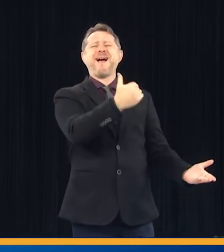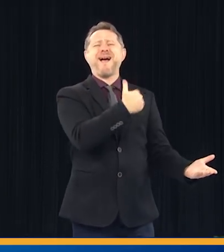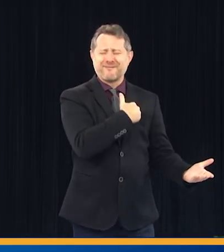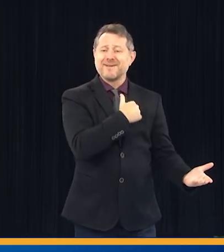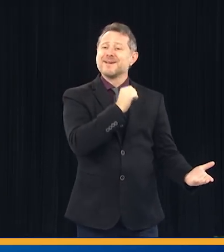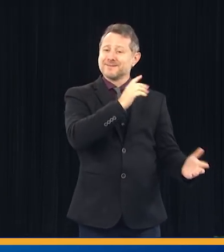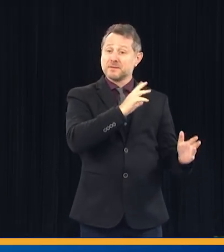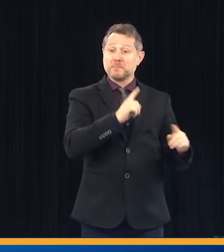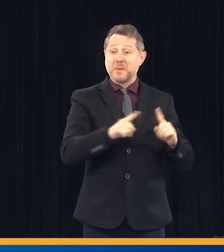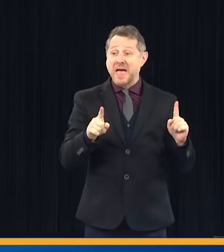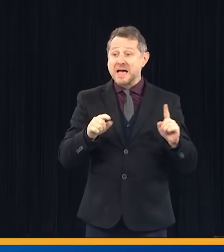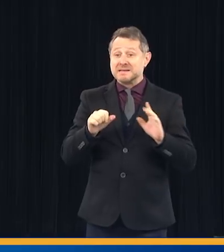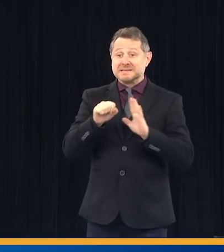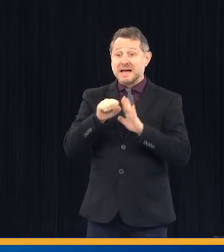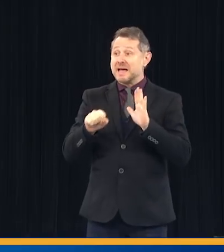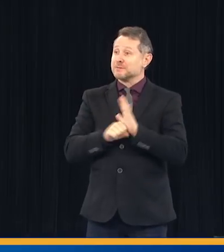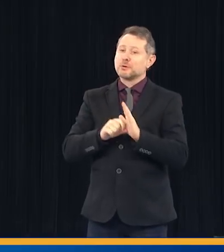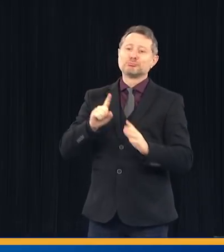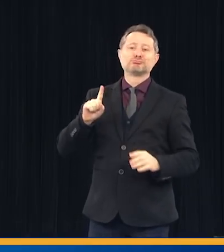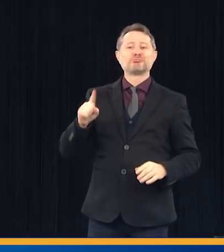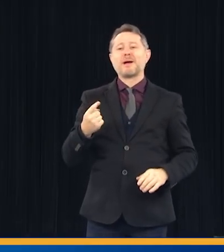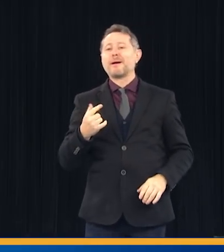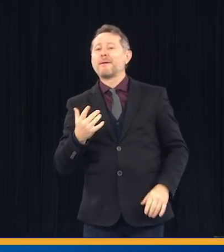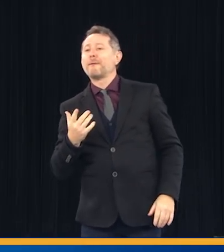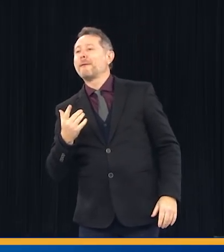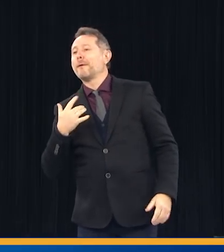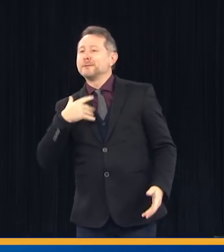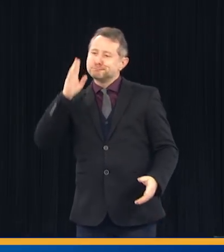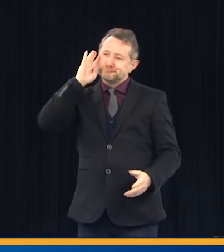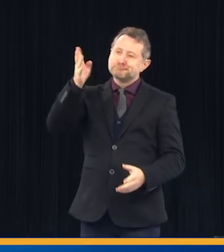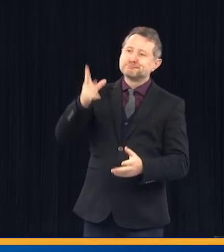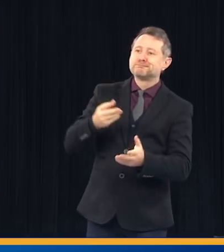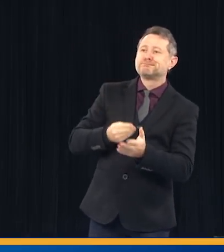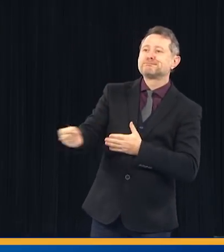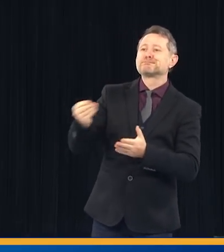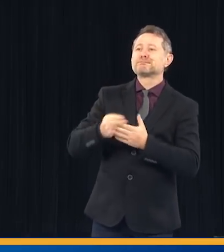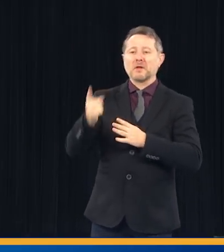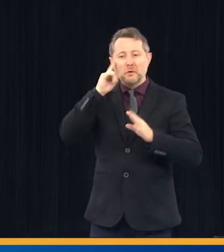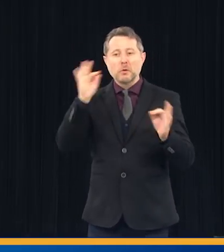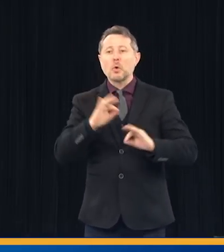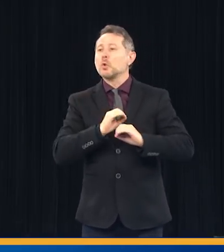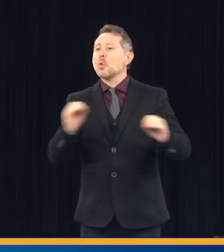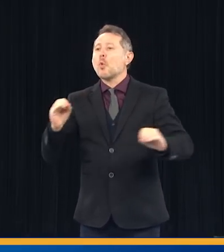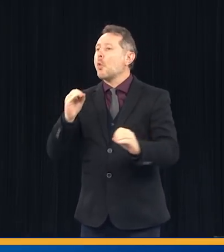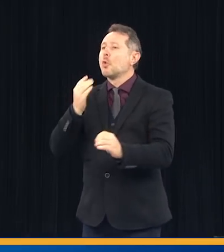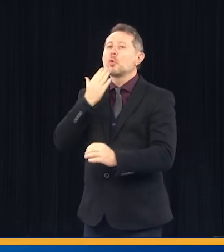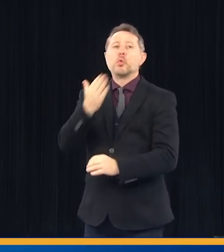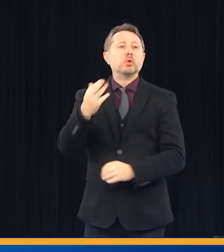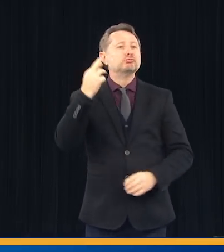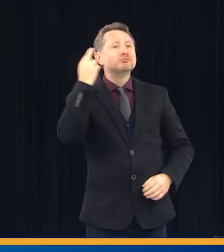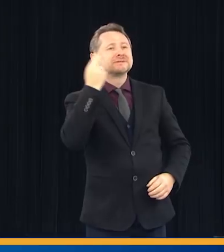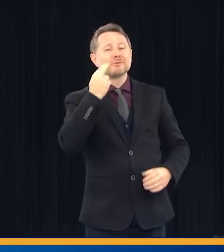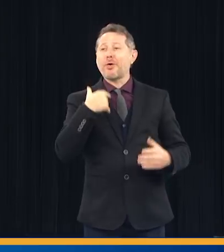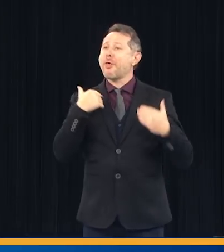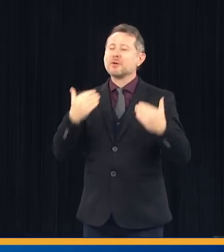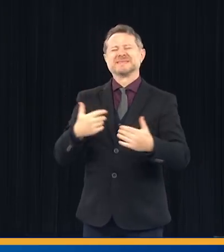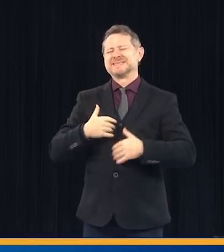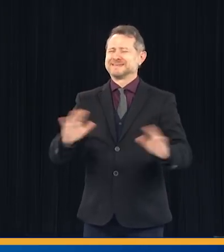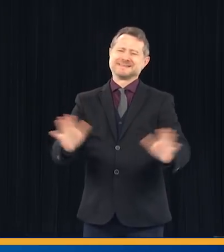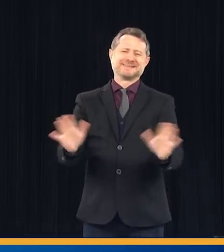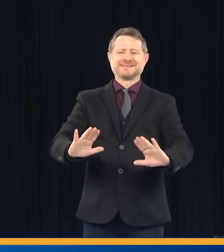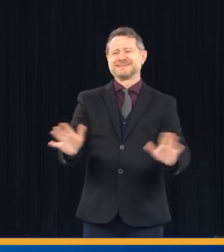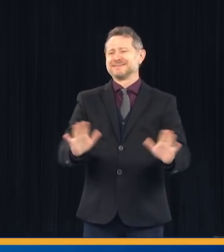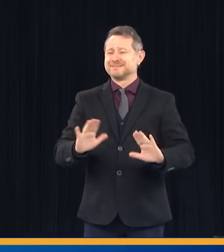has no interest in inflating the number of ventilators that we actually need. Something interesting about the price